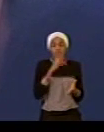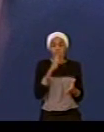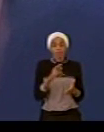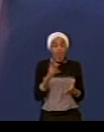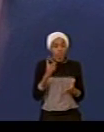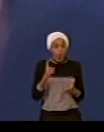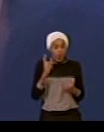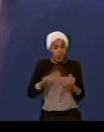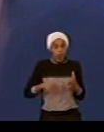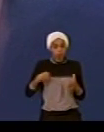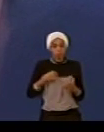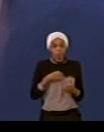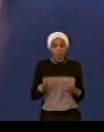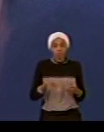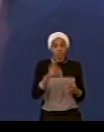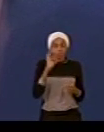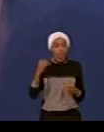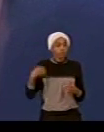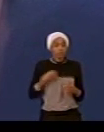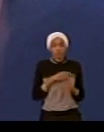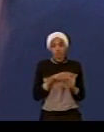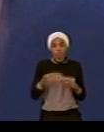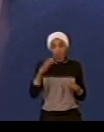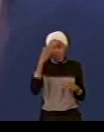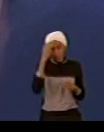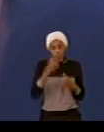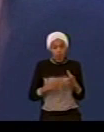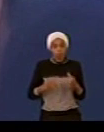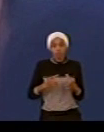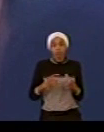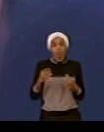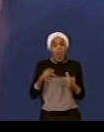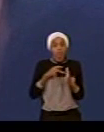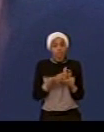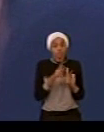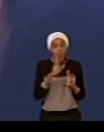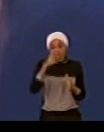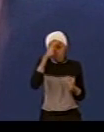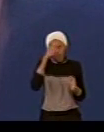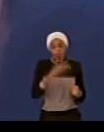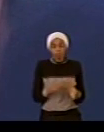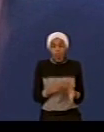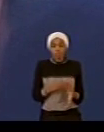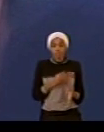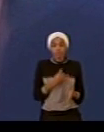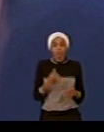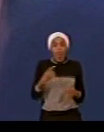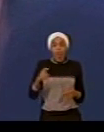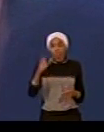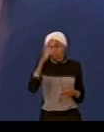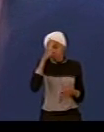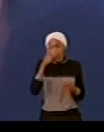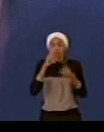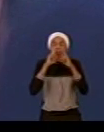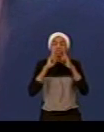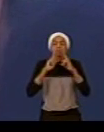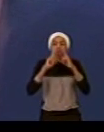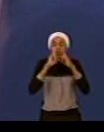found. Know now whether it be thy son's coat or no. And he knew it, and